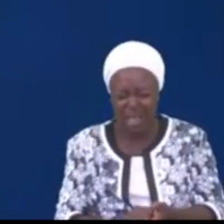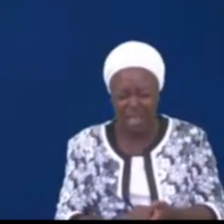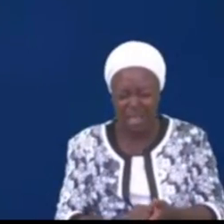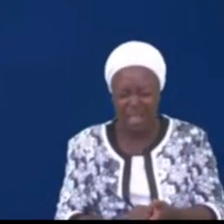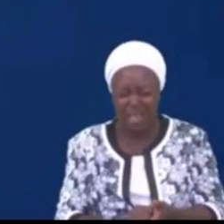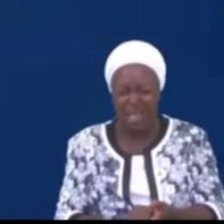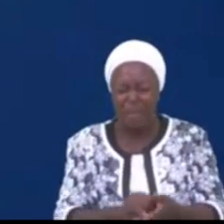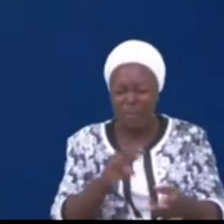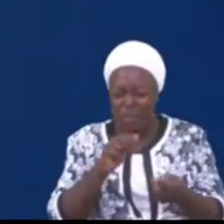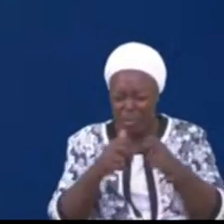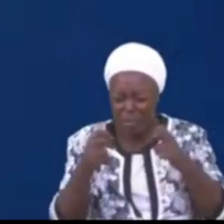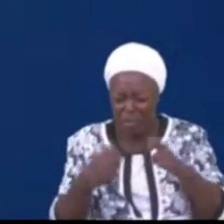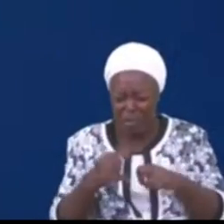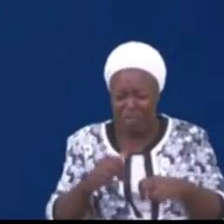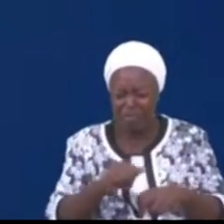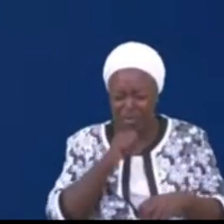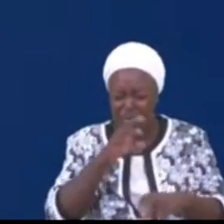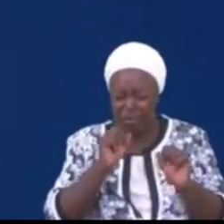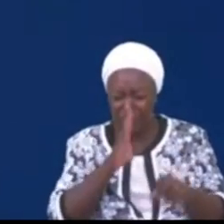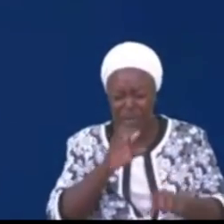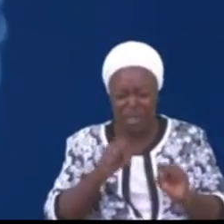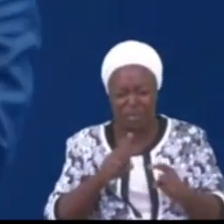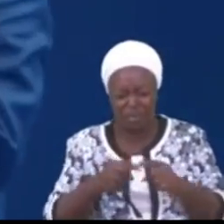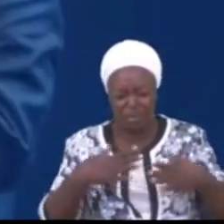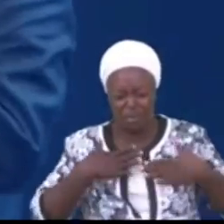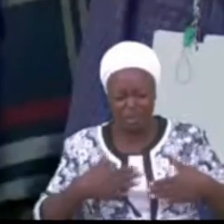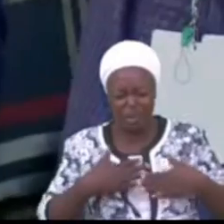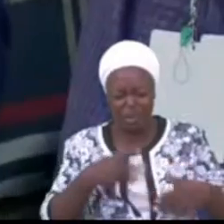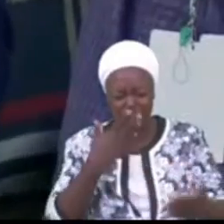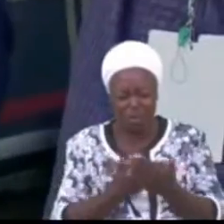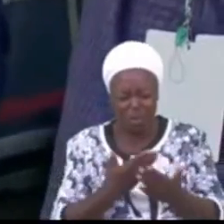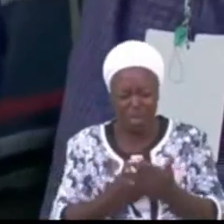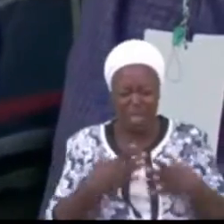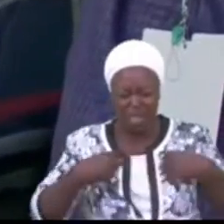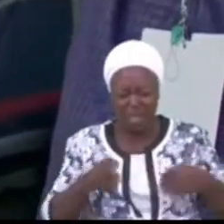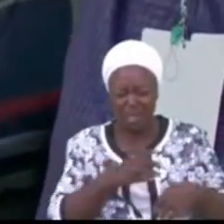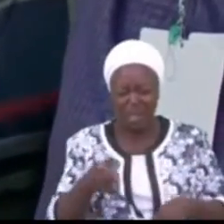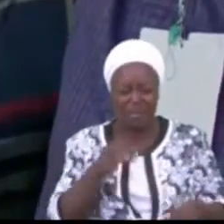asthma, heal them in Jesus' name.